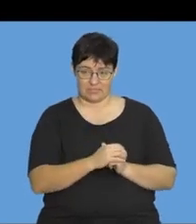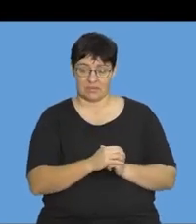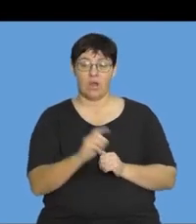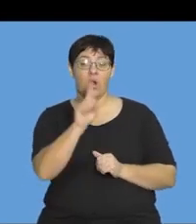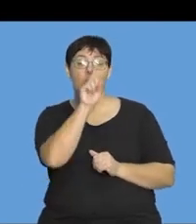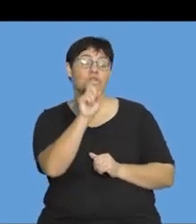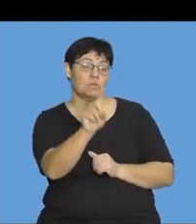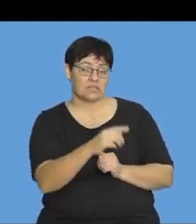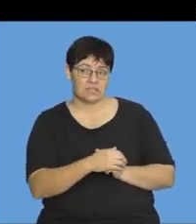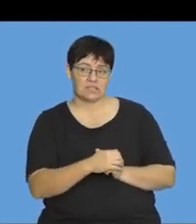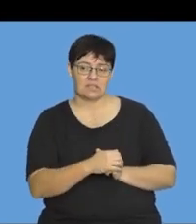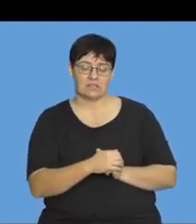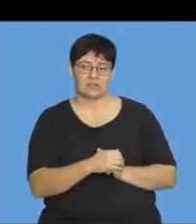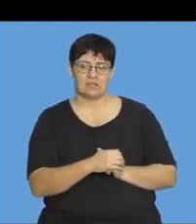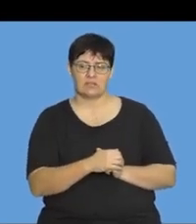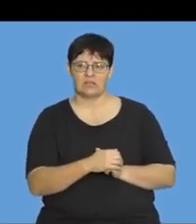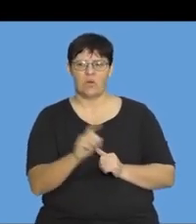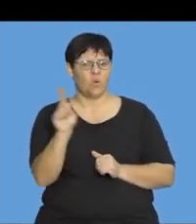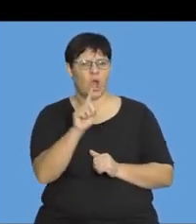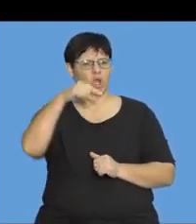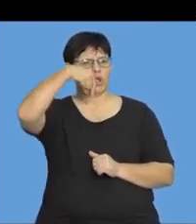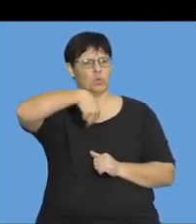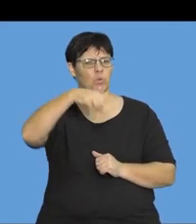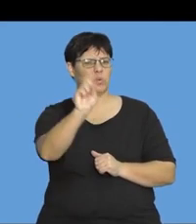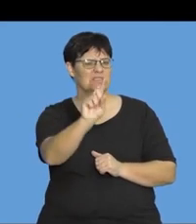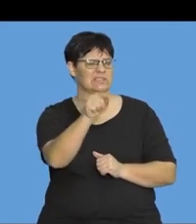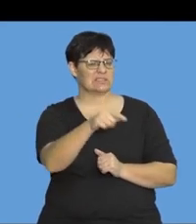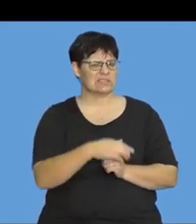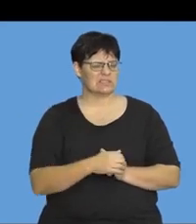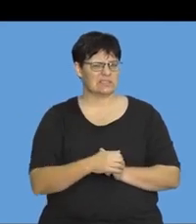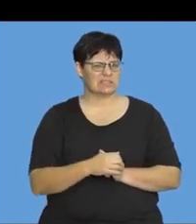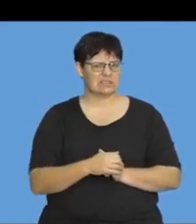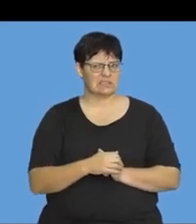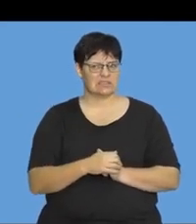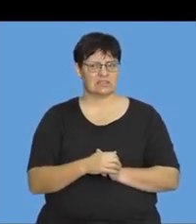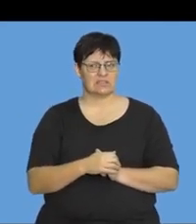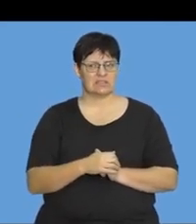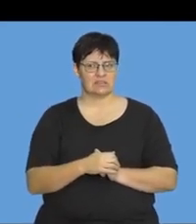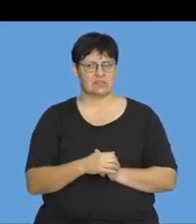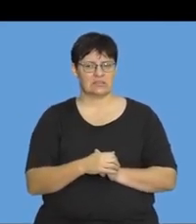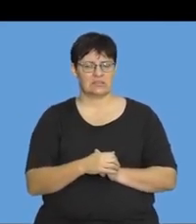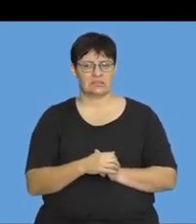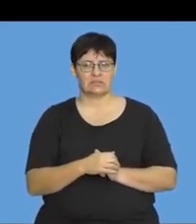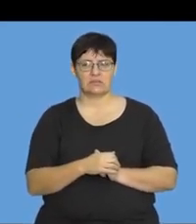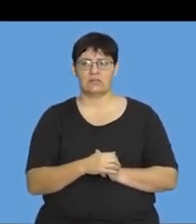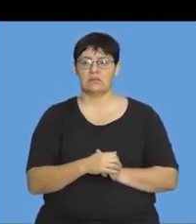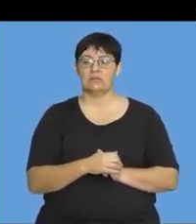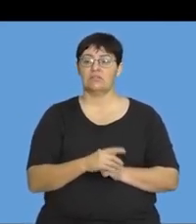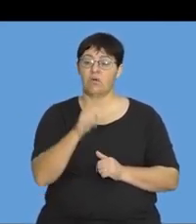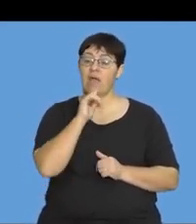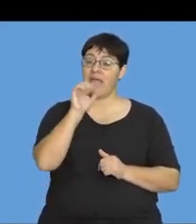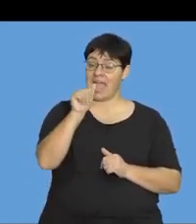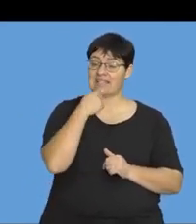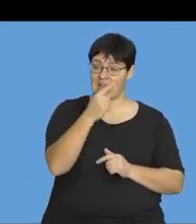is, what is Q, right? Which part is Q? Now, number A says it's